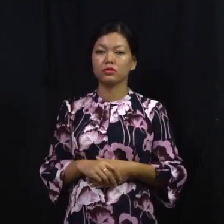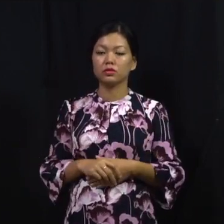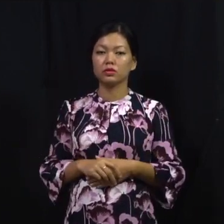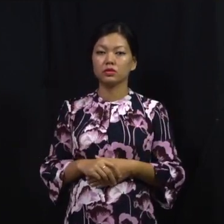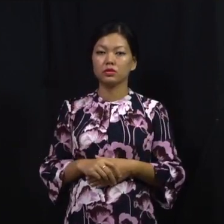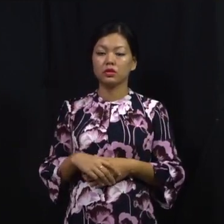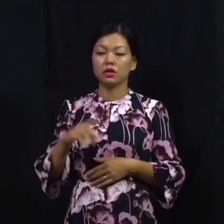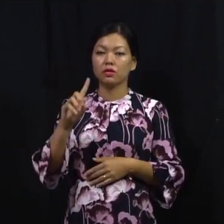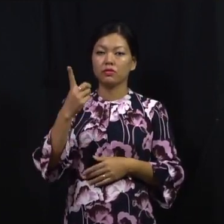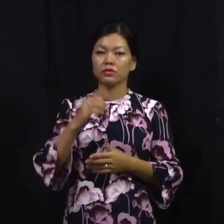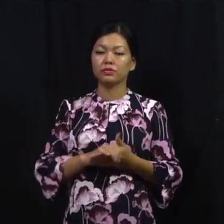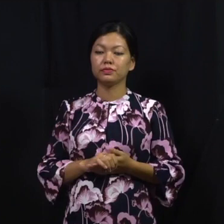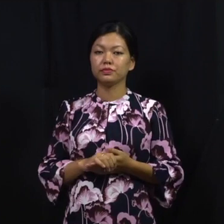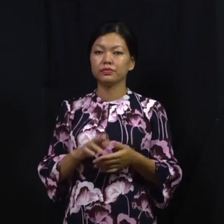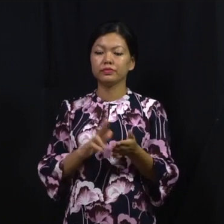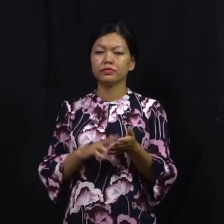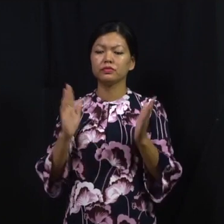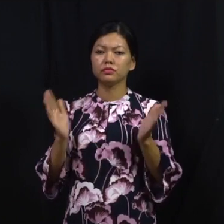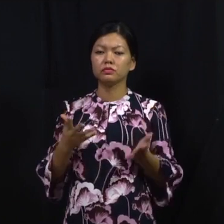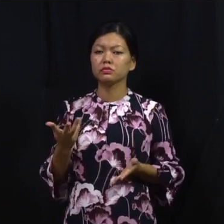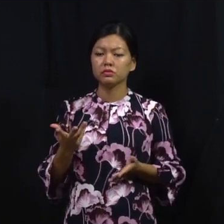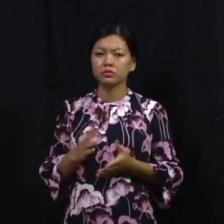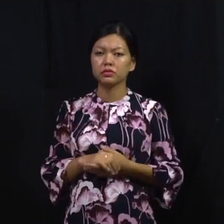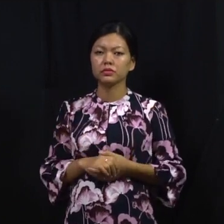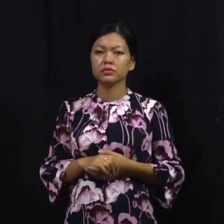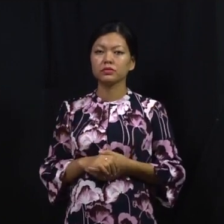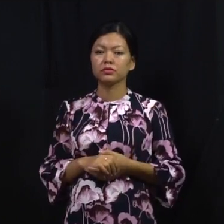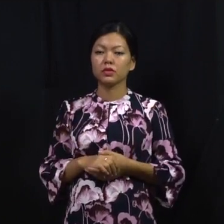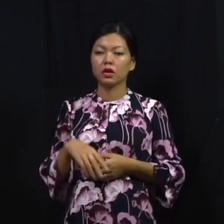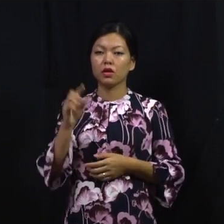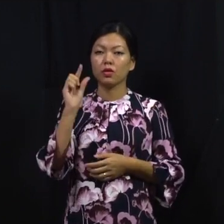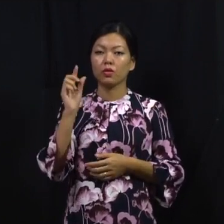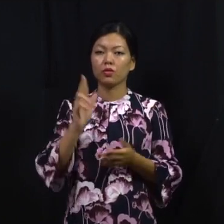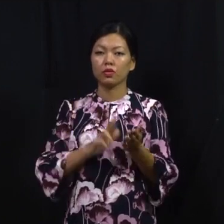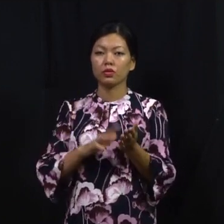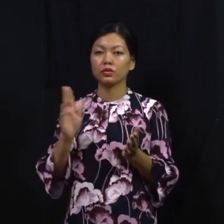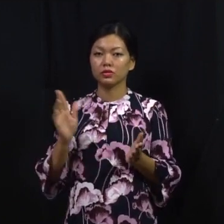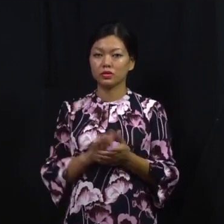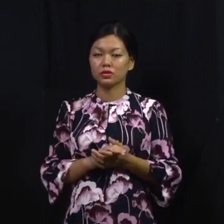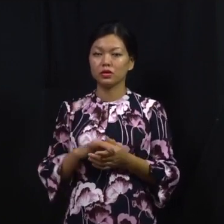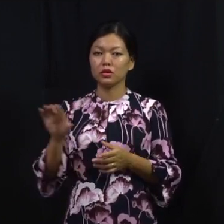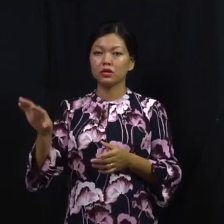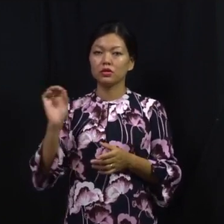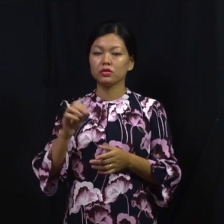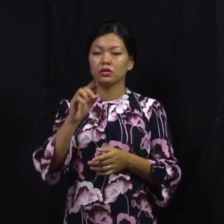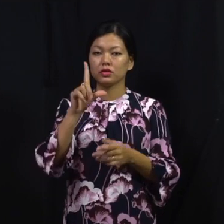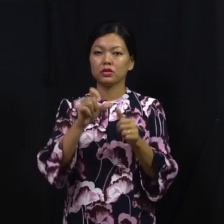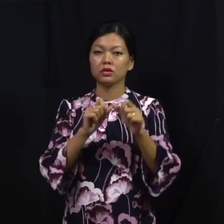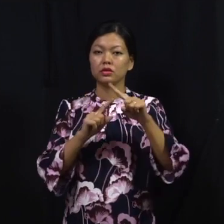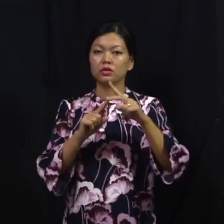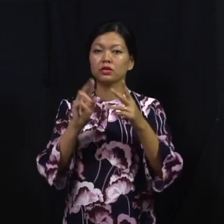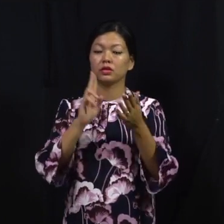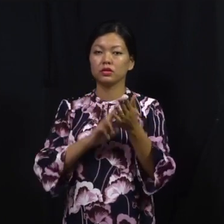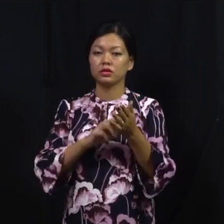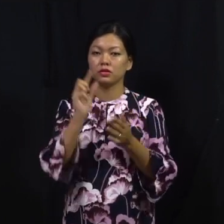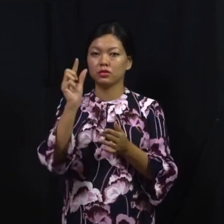Okay, the first one, what is a nation? Okay. The word nation is derived from the Latin word natio, which means birth